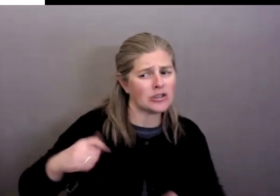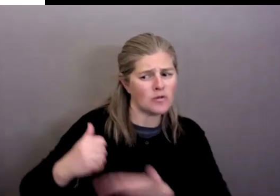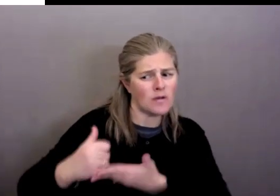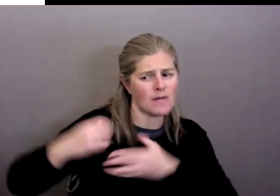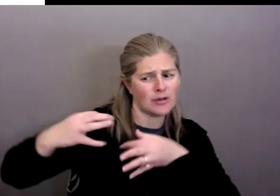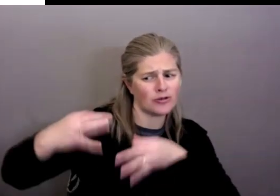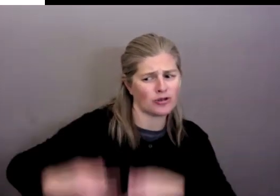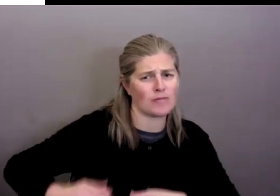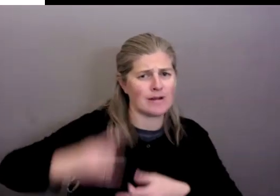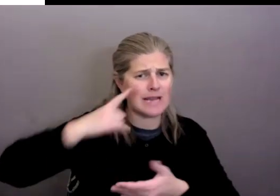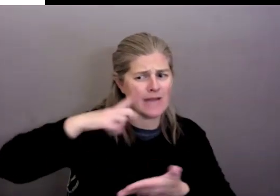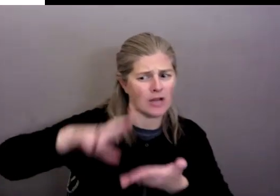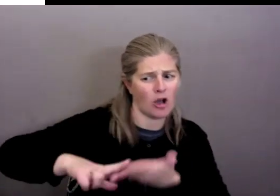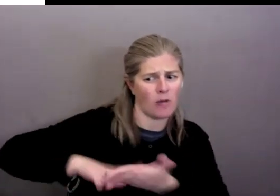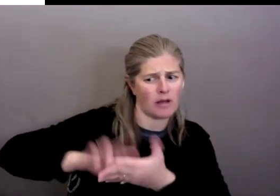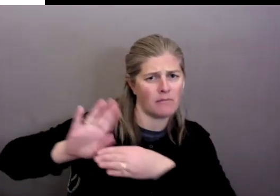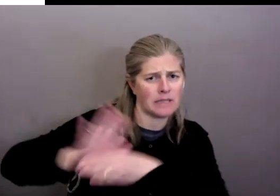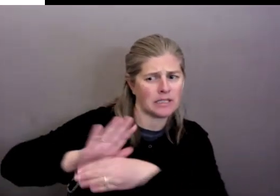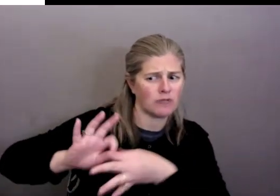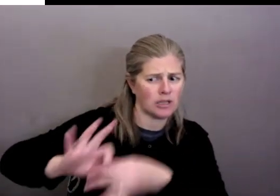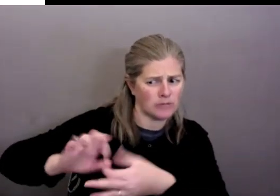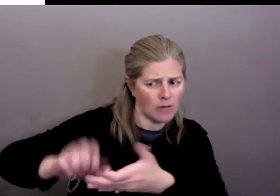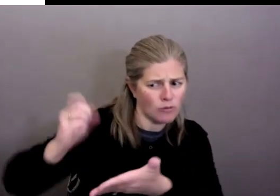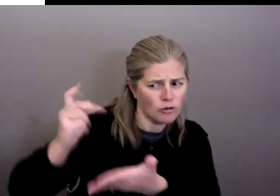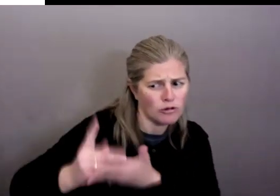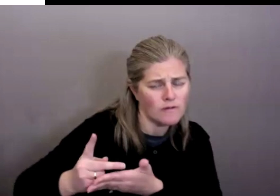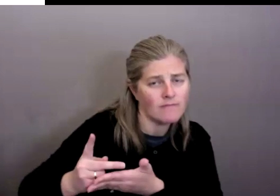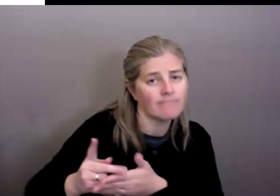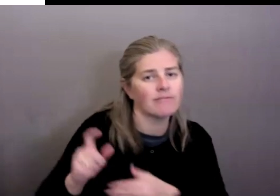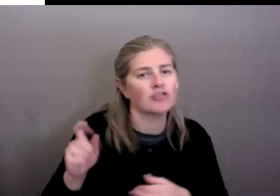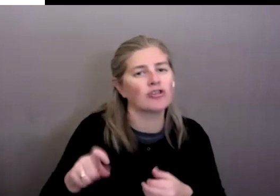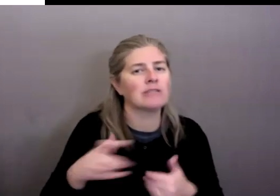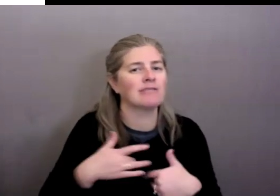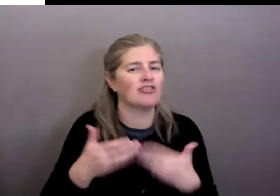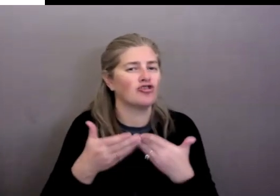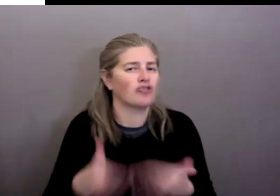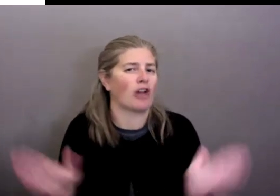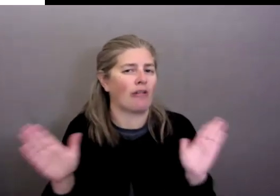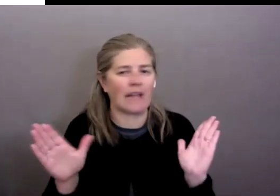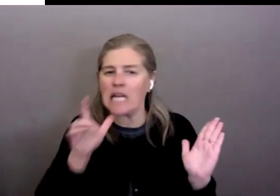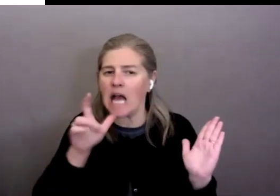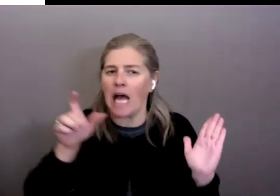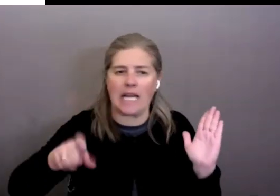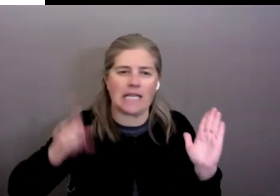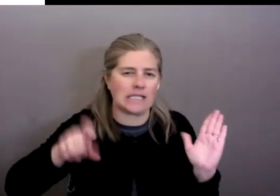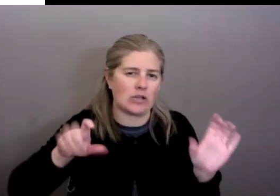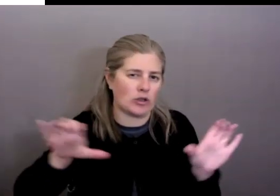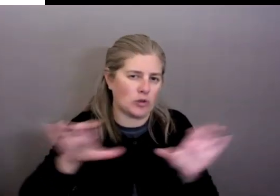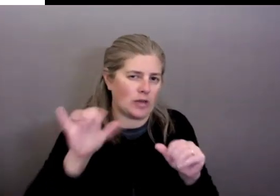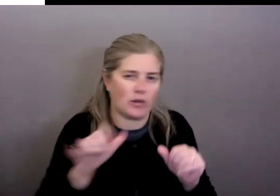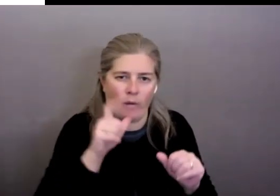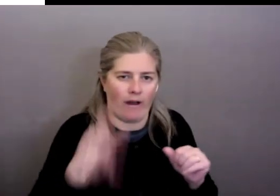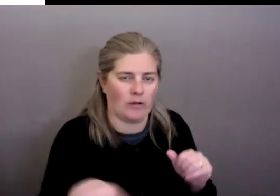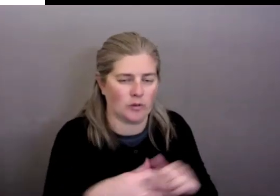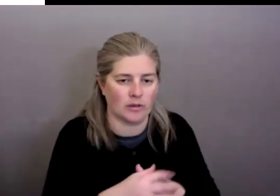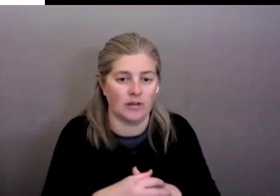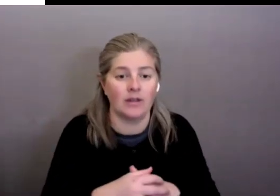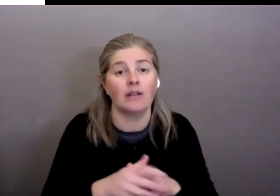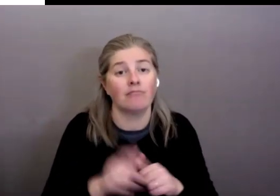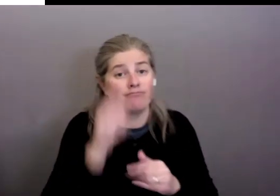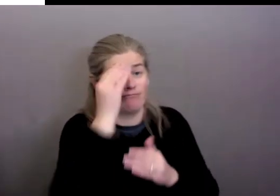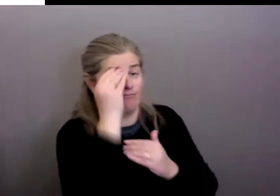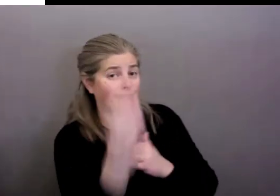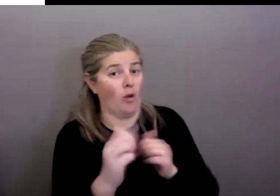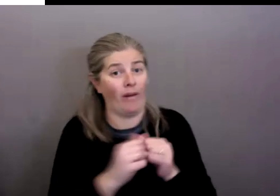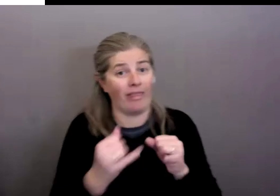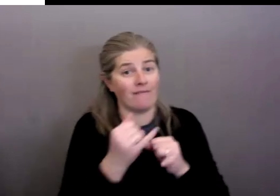contract or commercial relationship may be approved, it should generally not be necessary to do so. As we state in the final